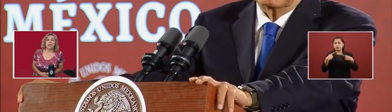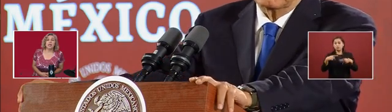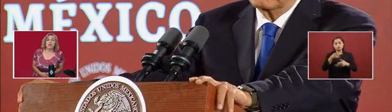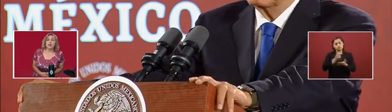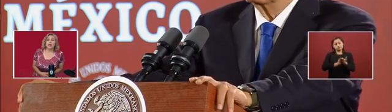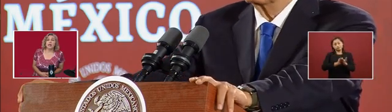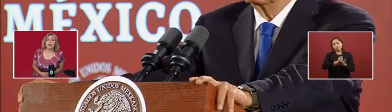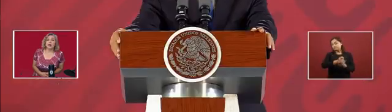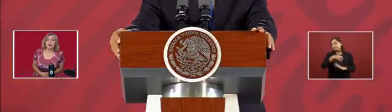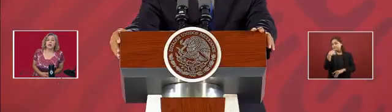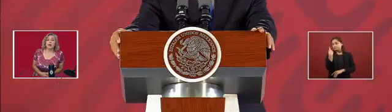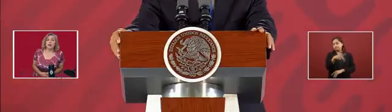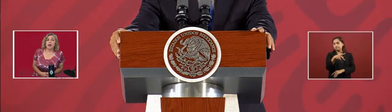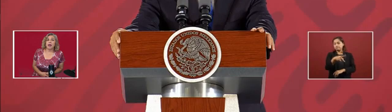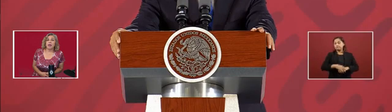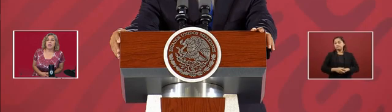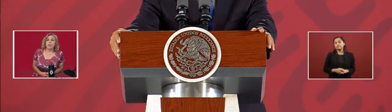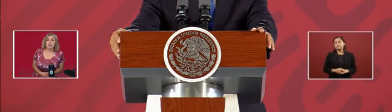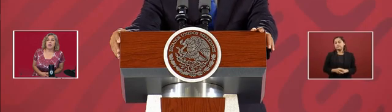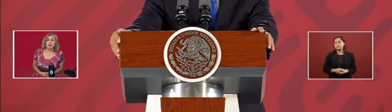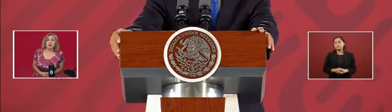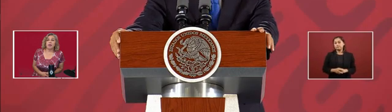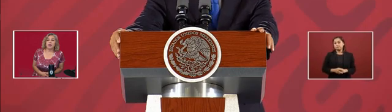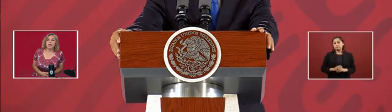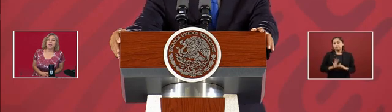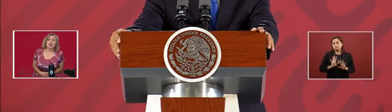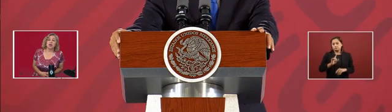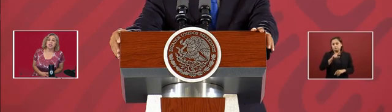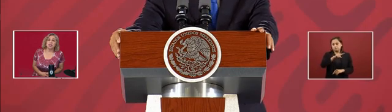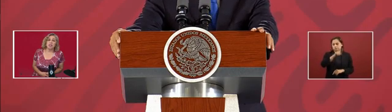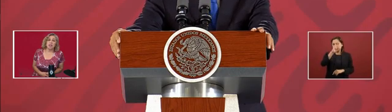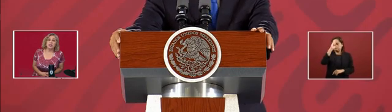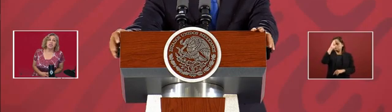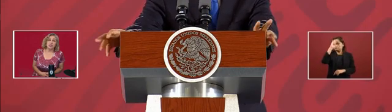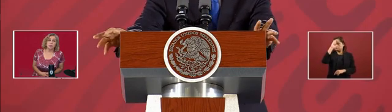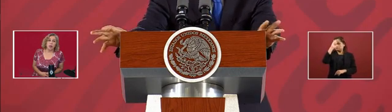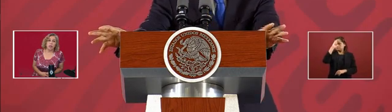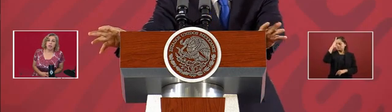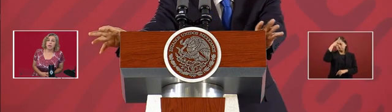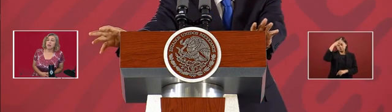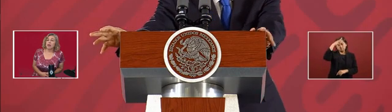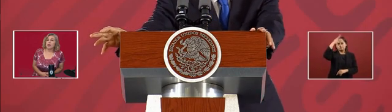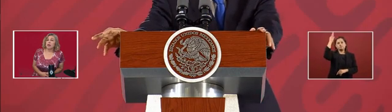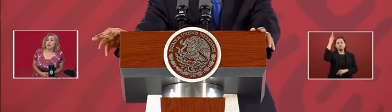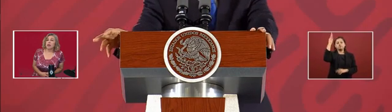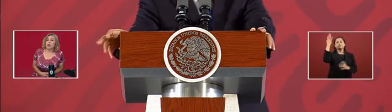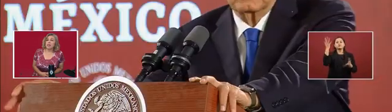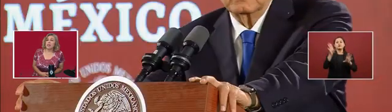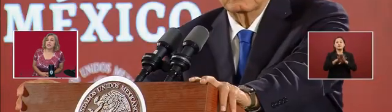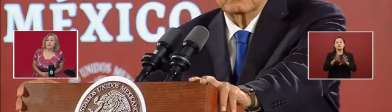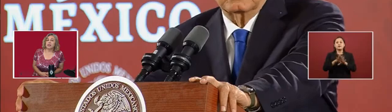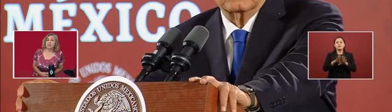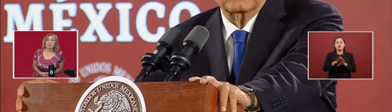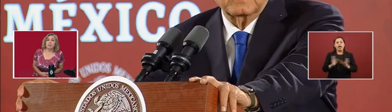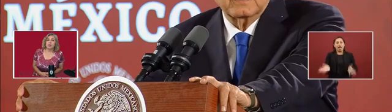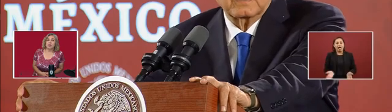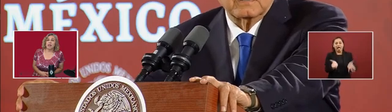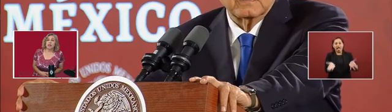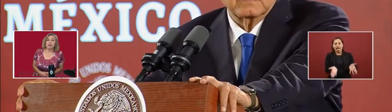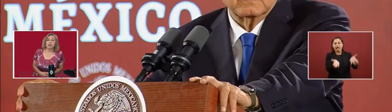within. It is a matter that needs to be dealt with. What helps the